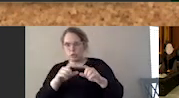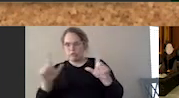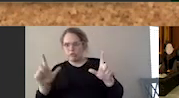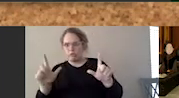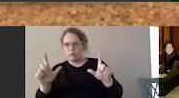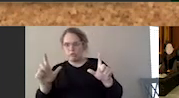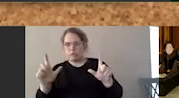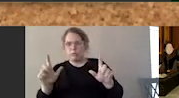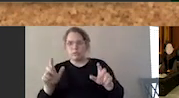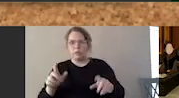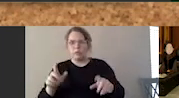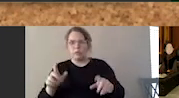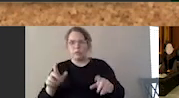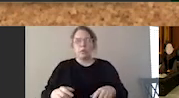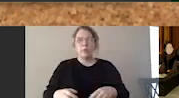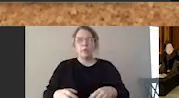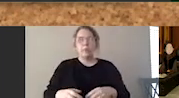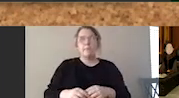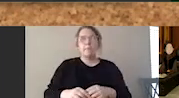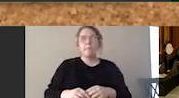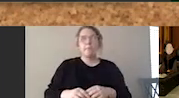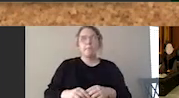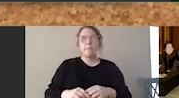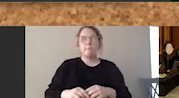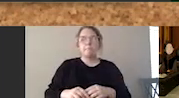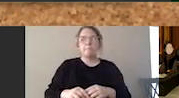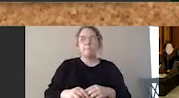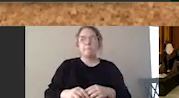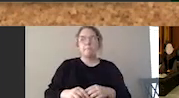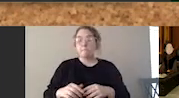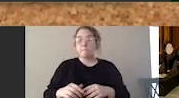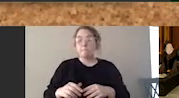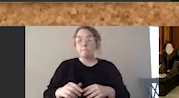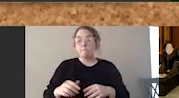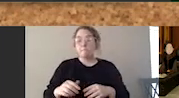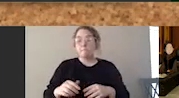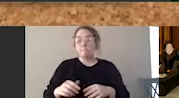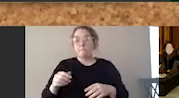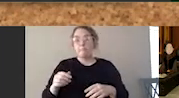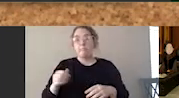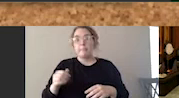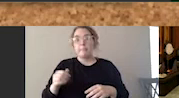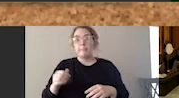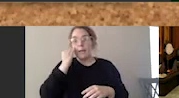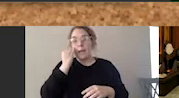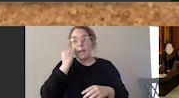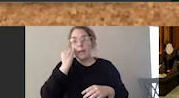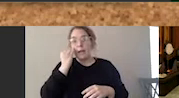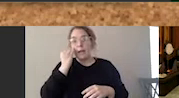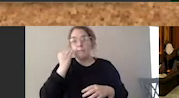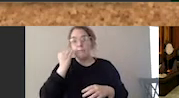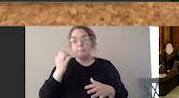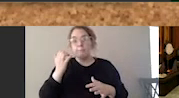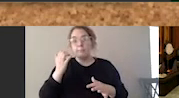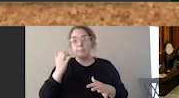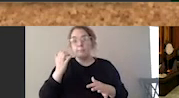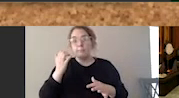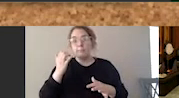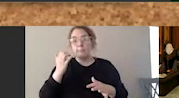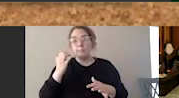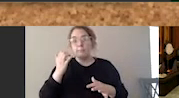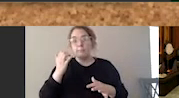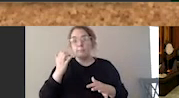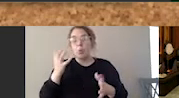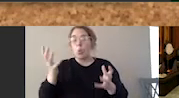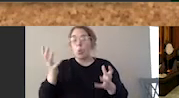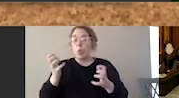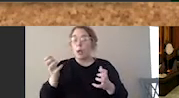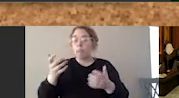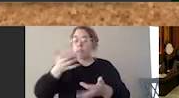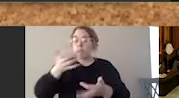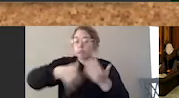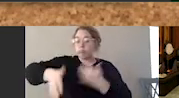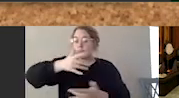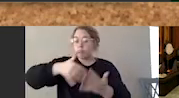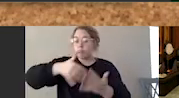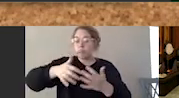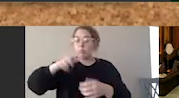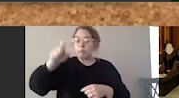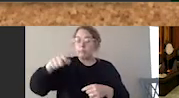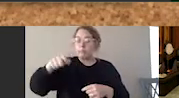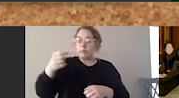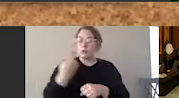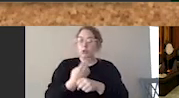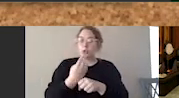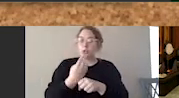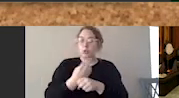text as is, then we would not have any kind of level of interaction. So for us to give the reader interaction, we need to use